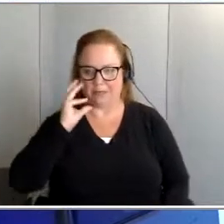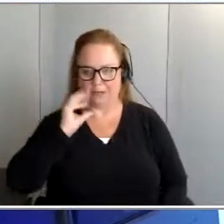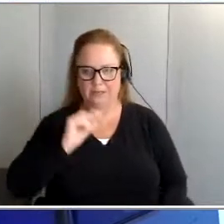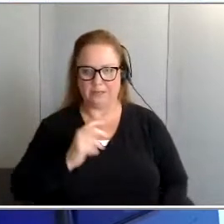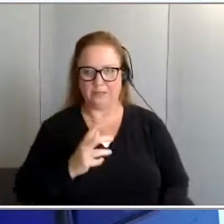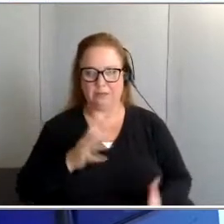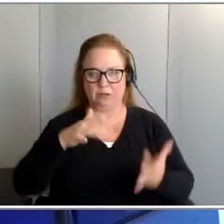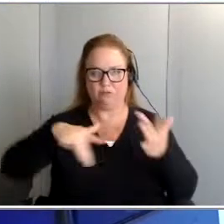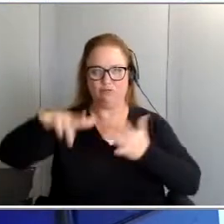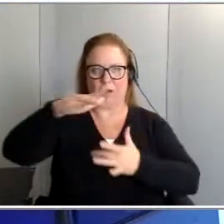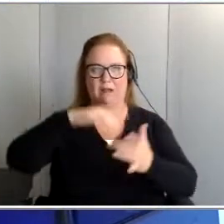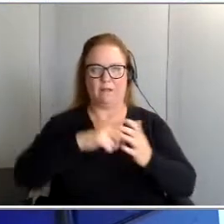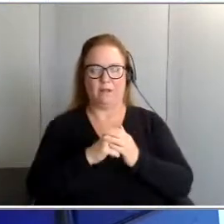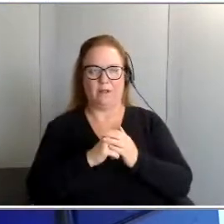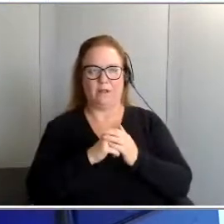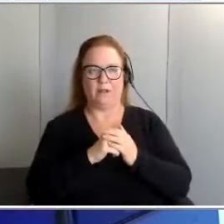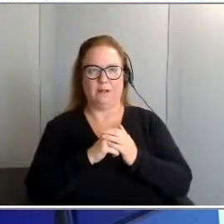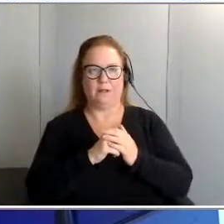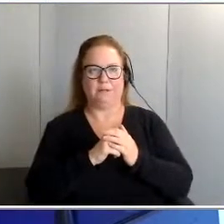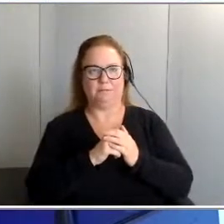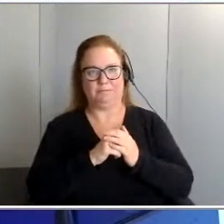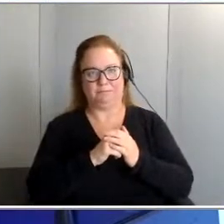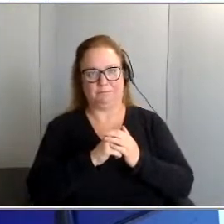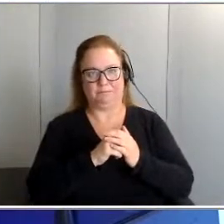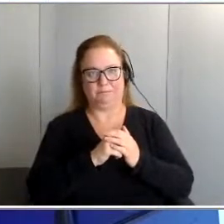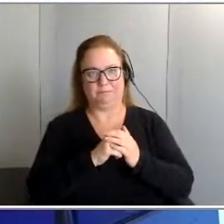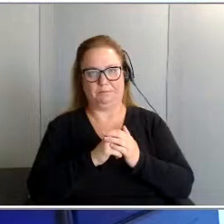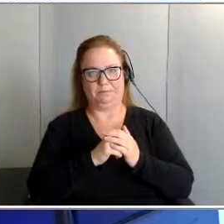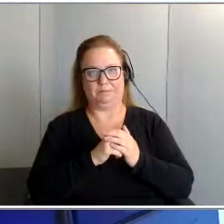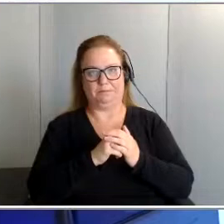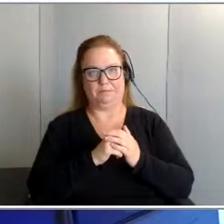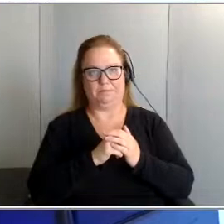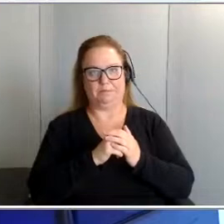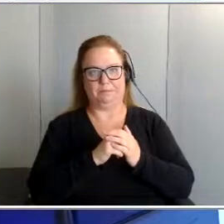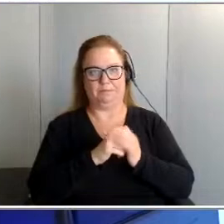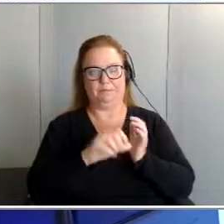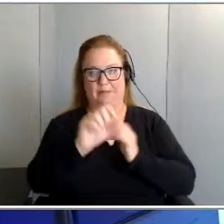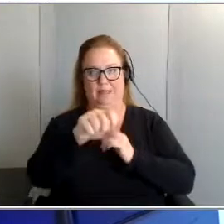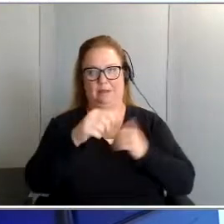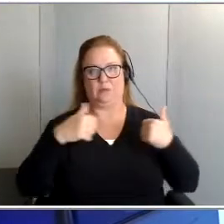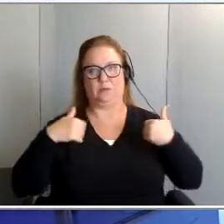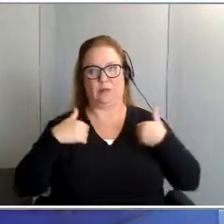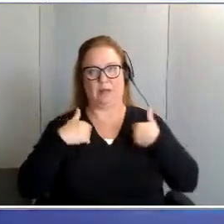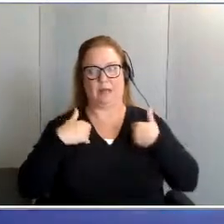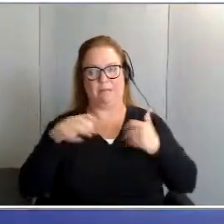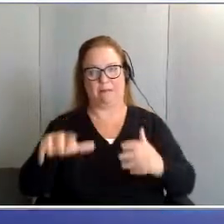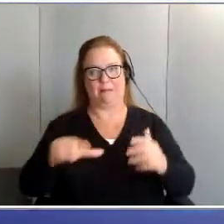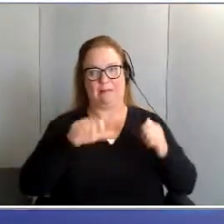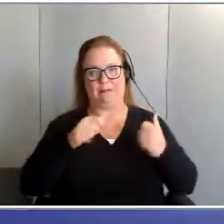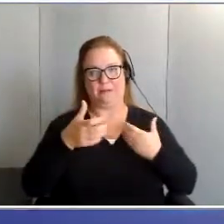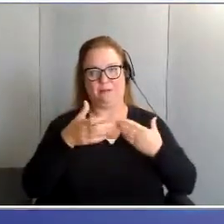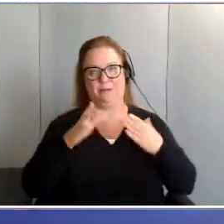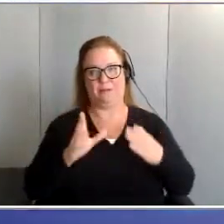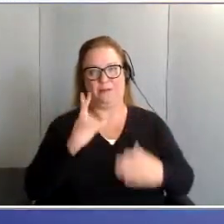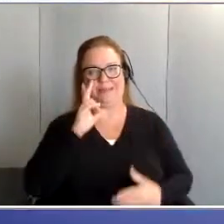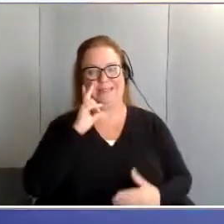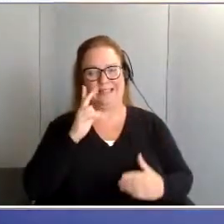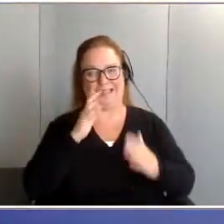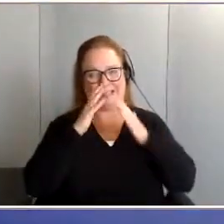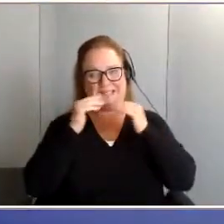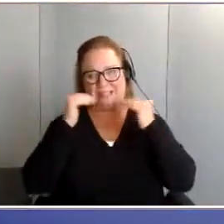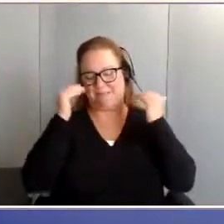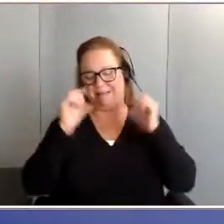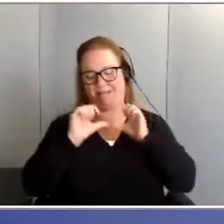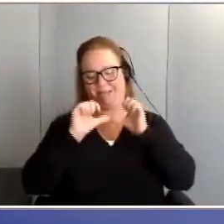around and do your rounds with the pets? I mean, when an animal leaves the room, you can just tell that smile lasts on the